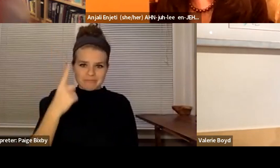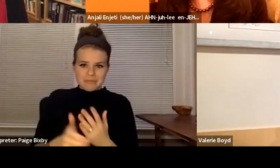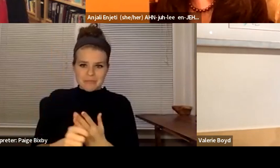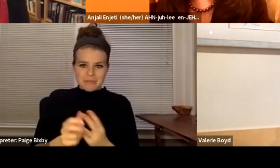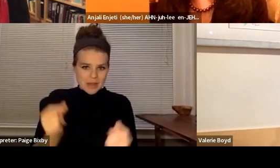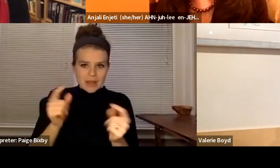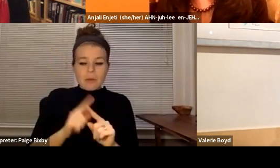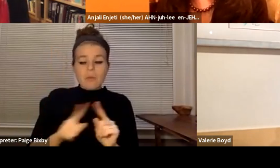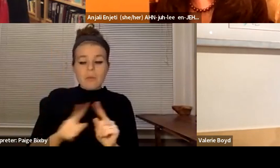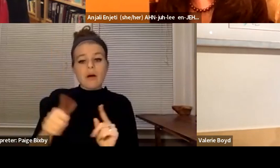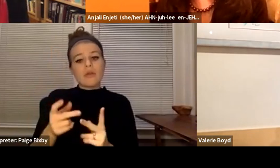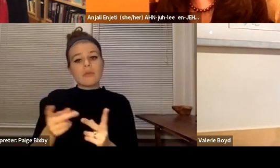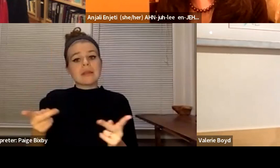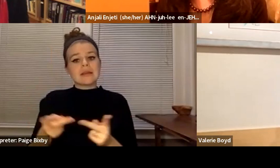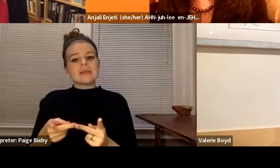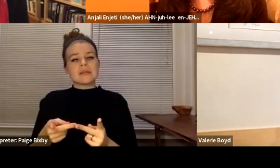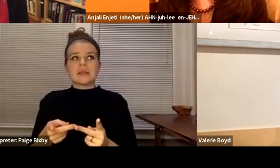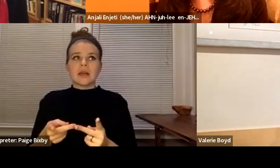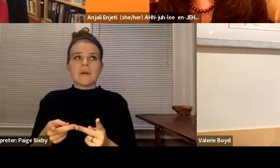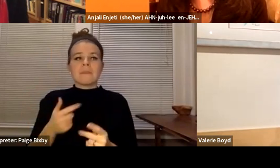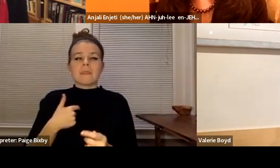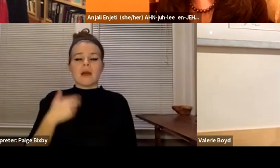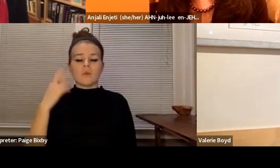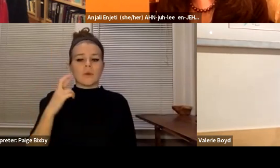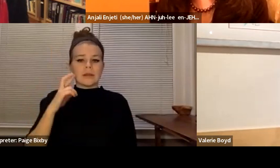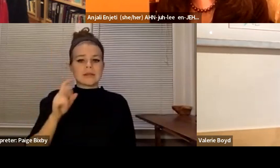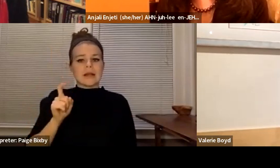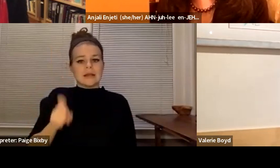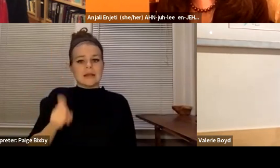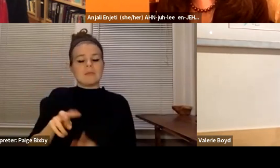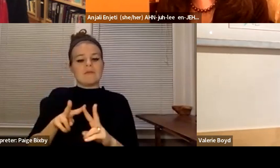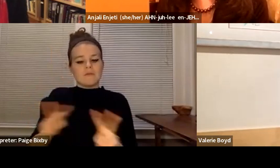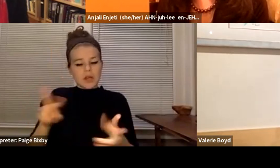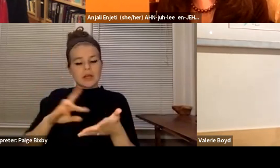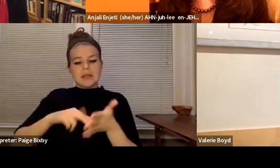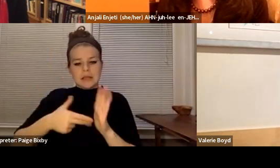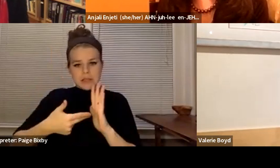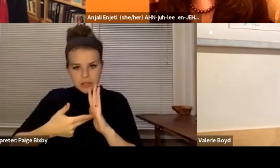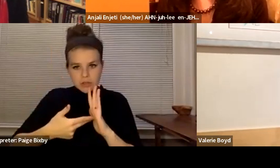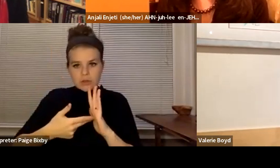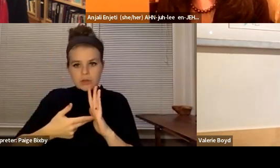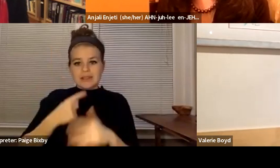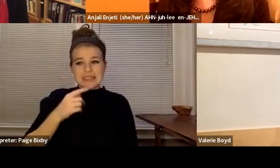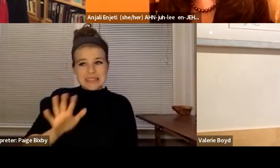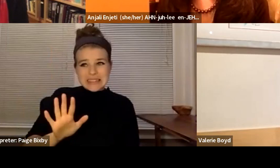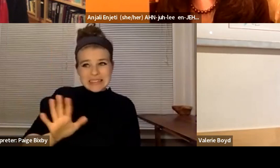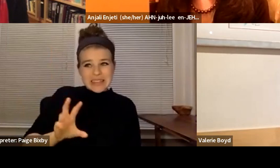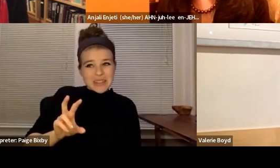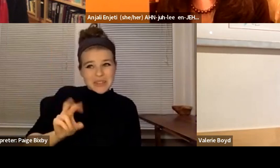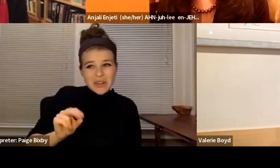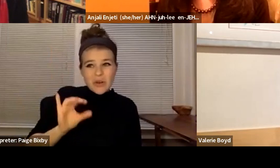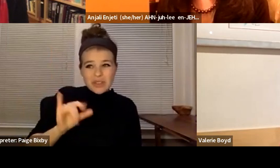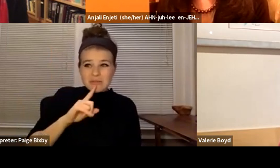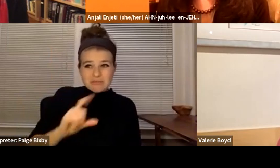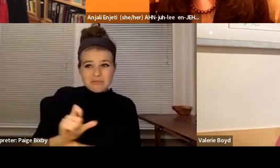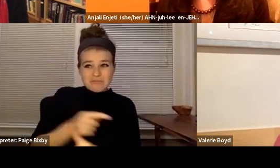places, you had to be, you know, I found myself needing to be really intentional and saying, no, this is really what I'm trying to get